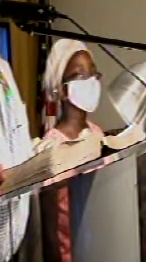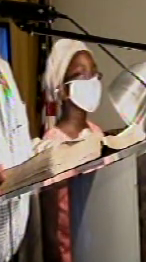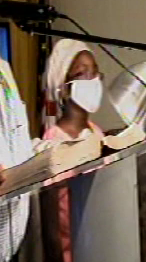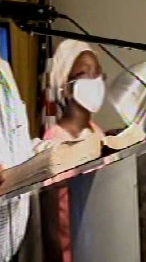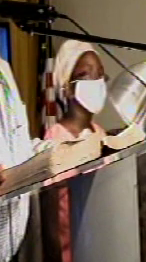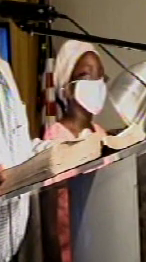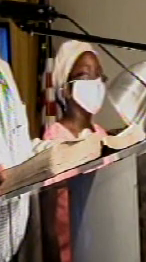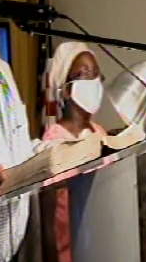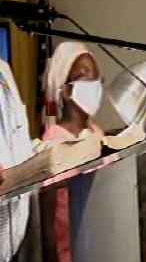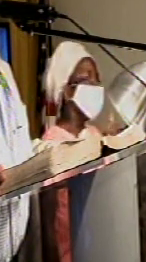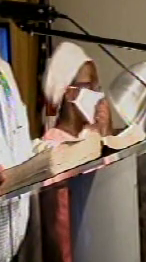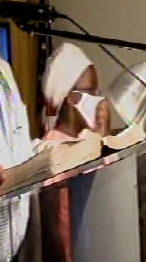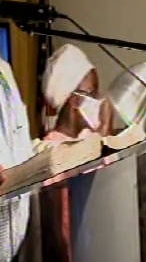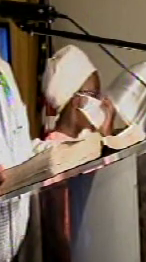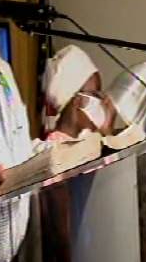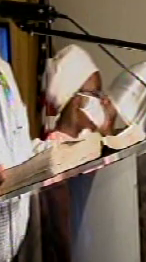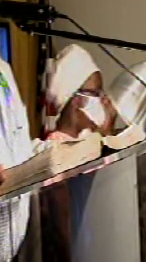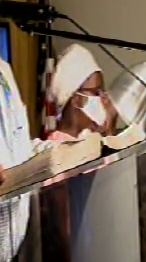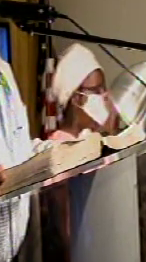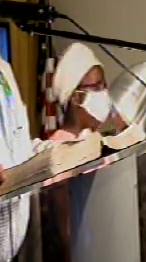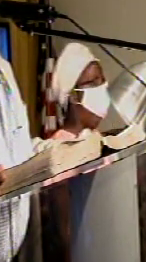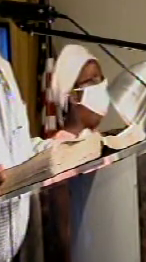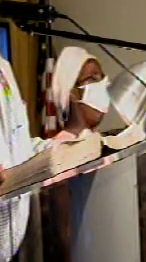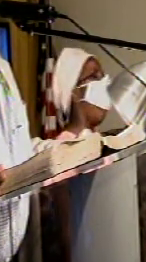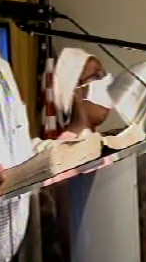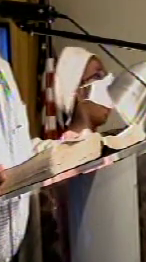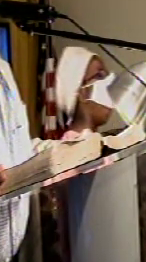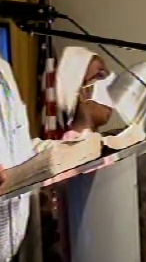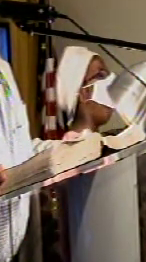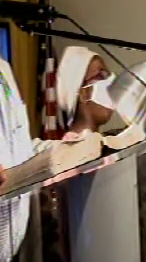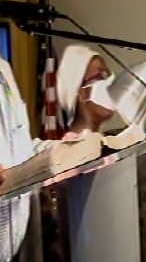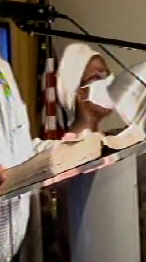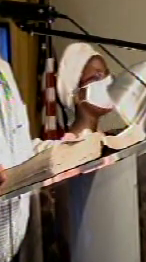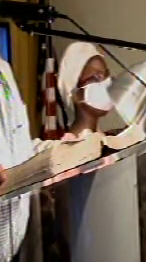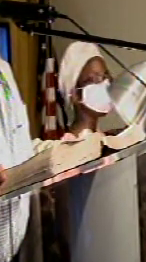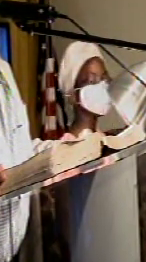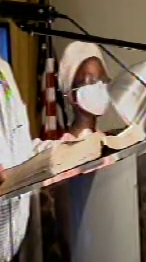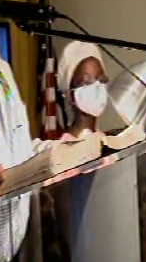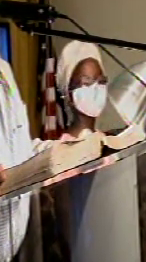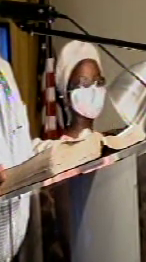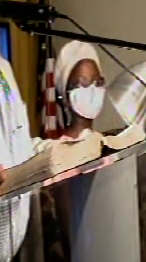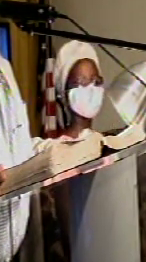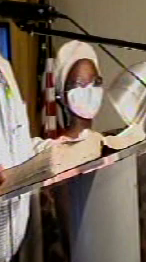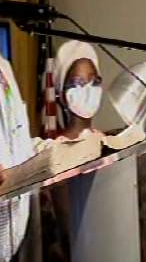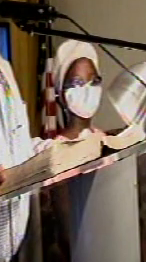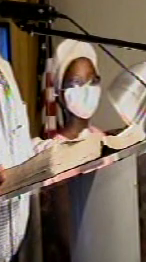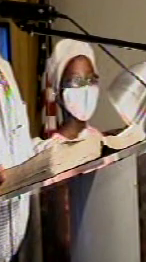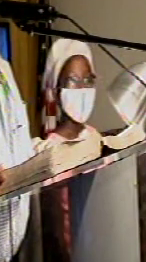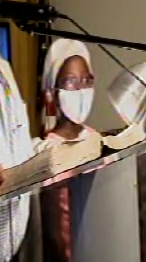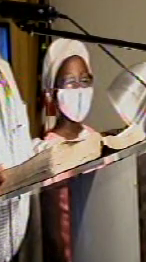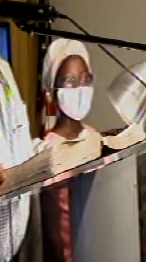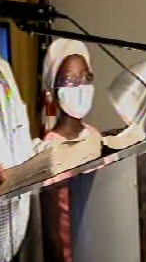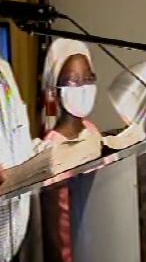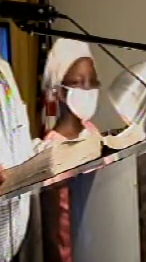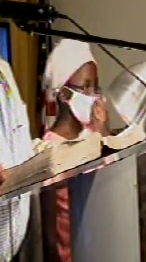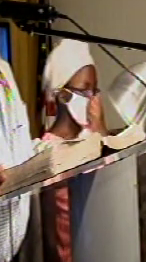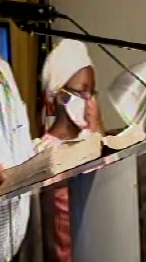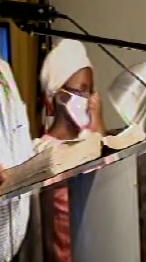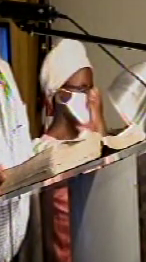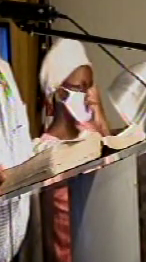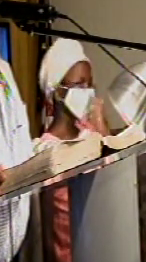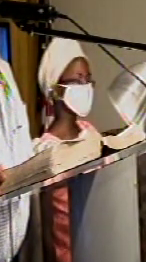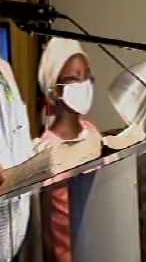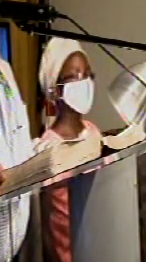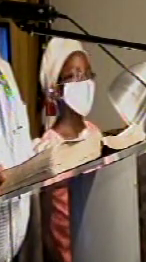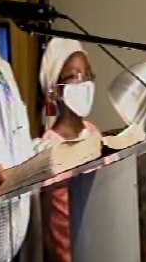and the blood of Jesus Christ, we will not miss it in Jesus' name. Out of what you are giving to us, we bring this token. Father, let it be acceptable before you